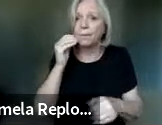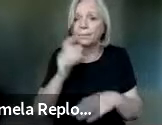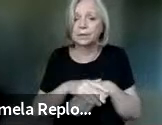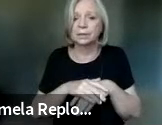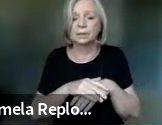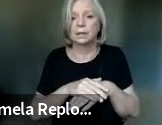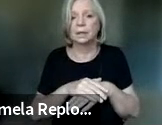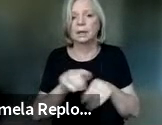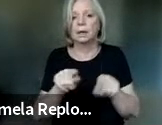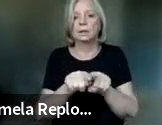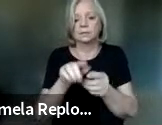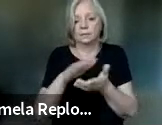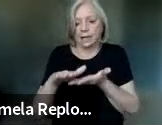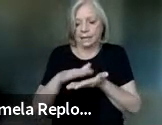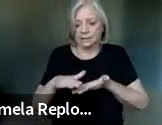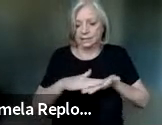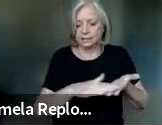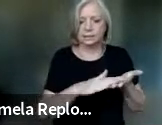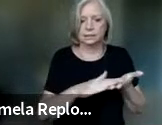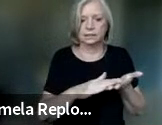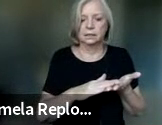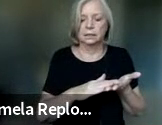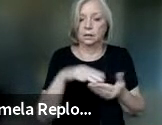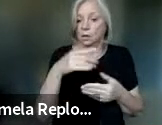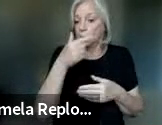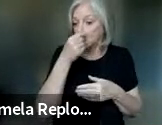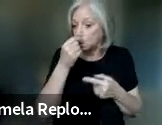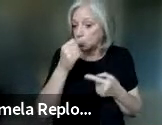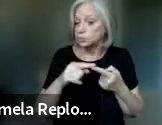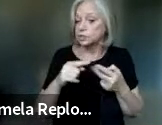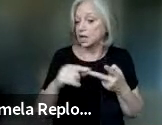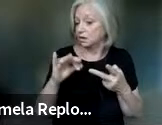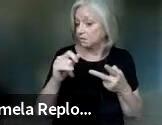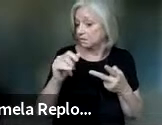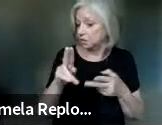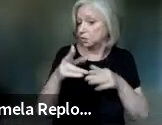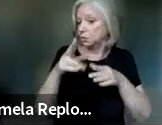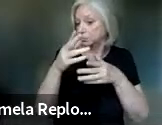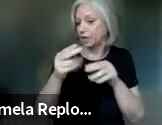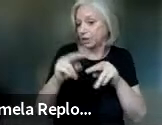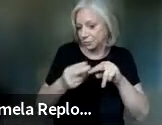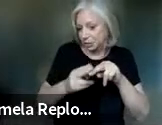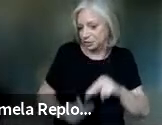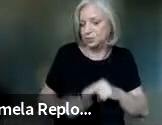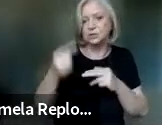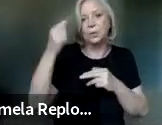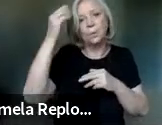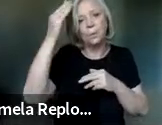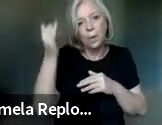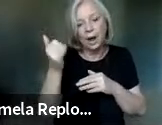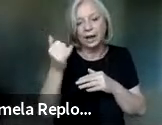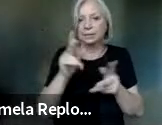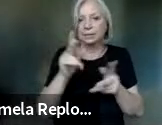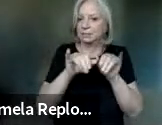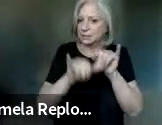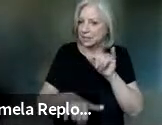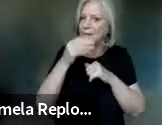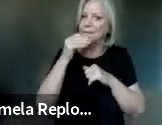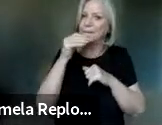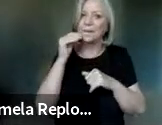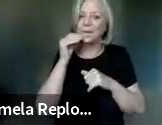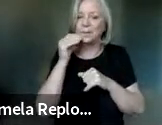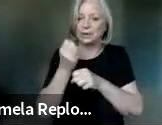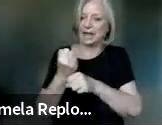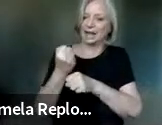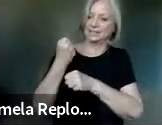as many colds and flus to deal with last year because social distancing is not just good at limiting the spread of COVID, but it limited the spread of those other